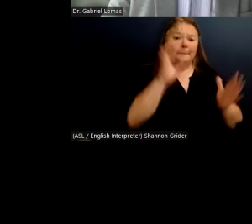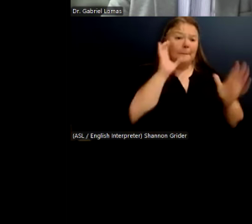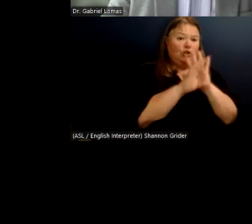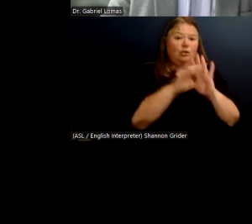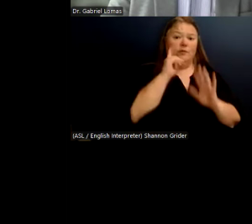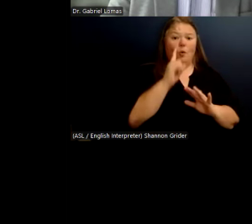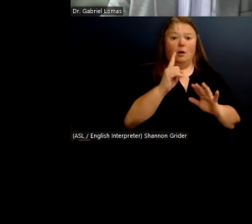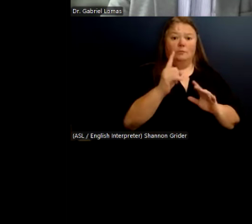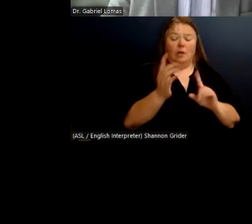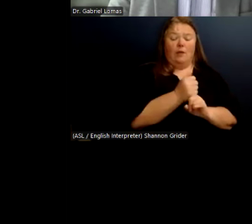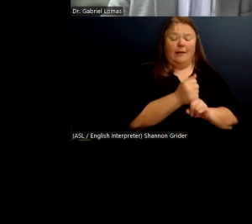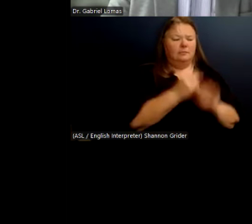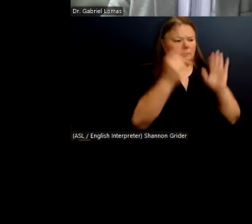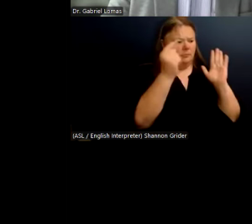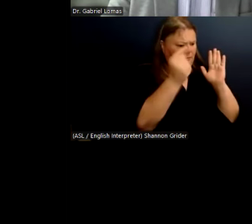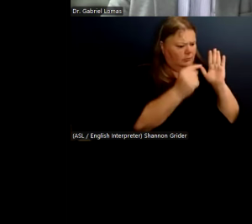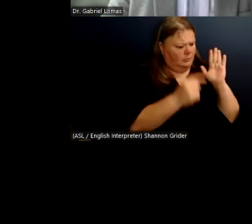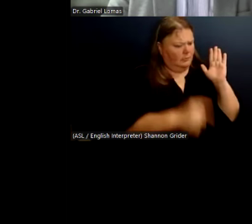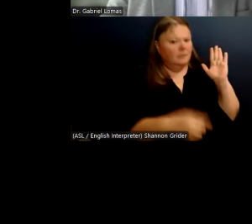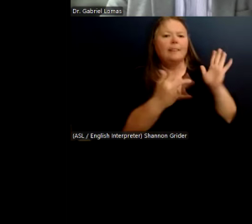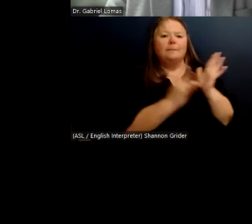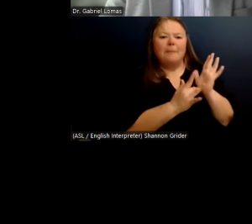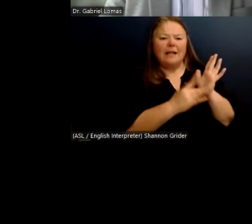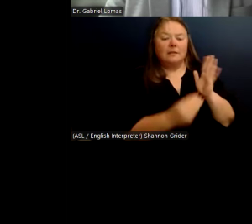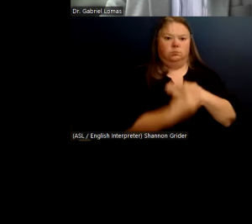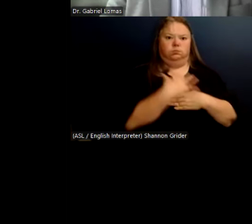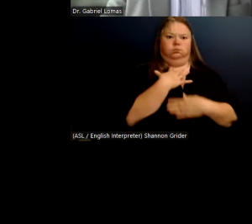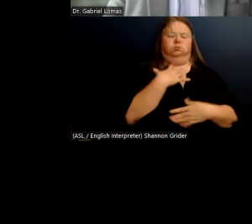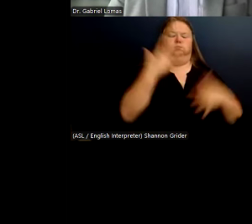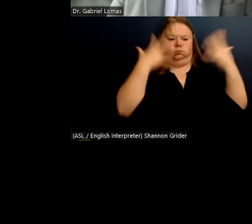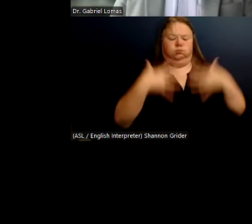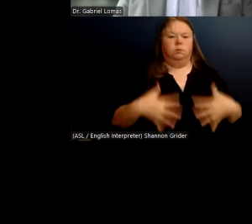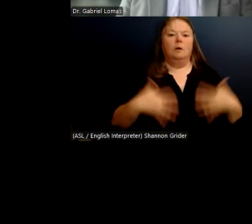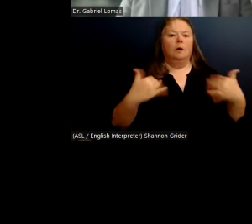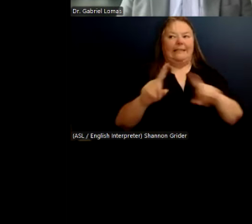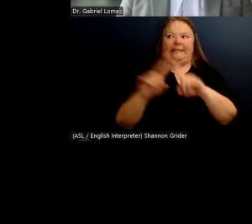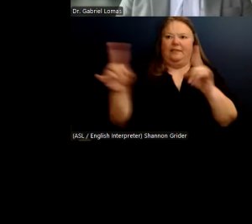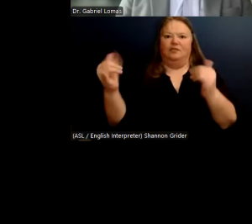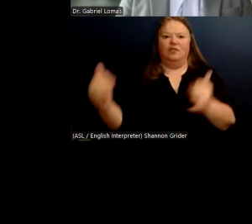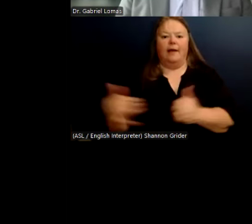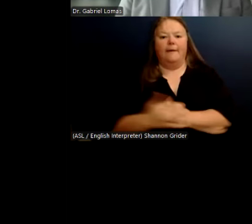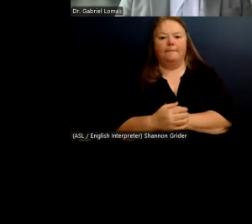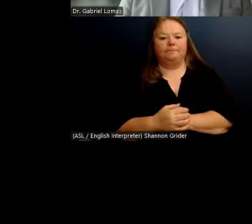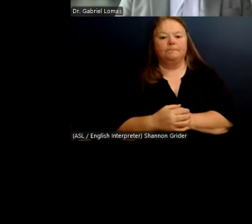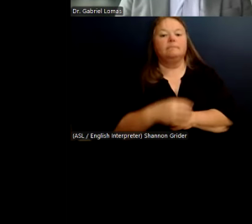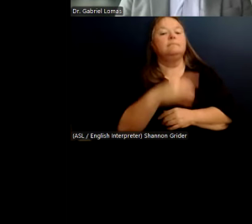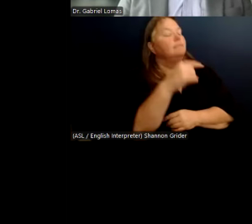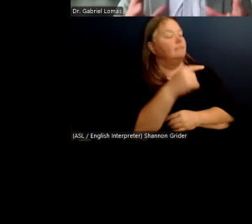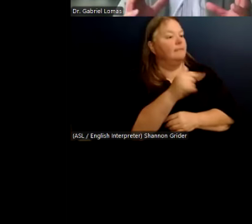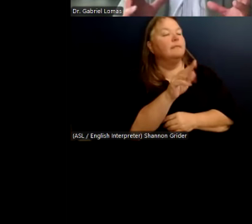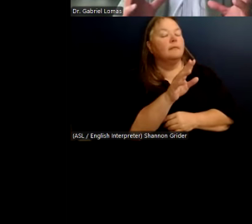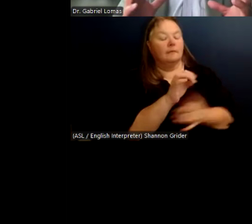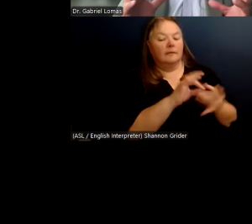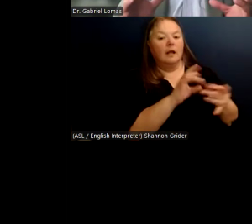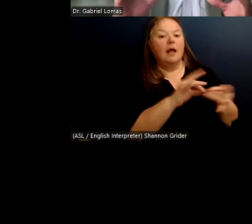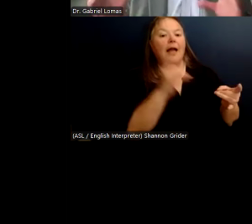of medications that were impacting her medically. Yeah, I find it fascinating, Dr. Guthman, that she is able to, like, I